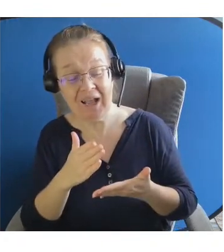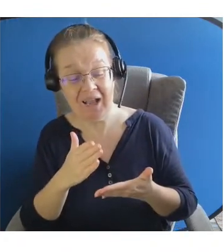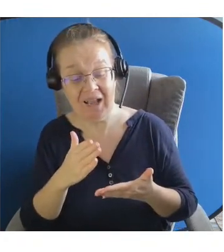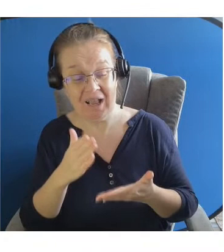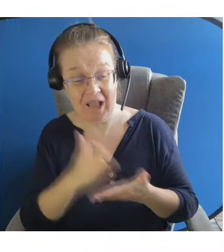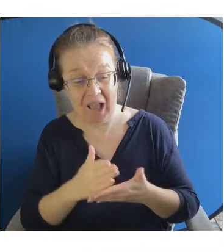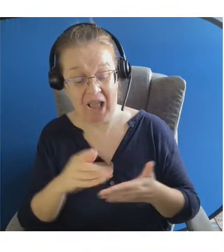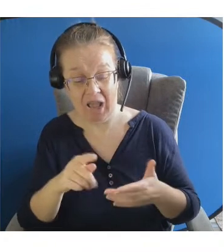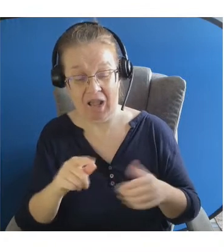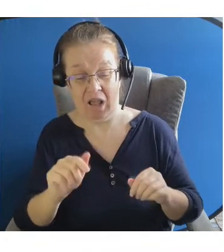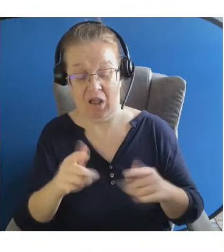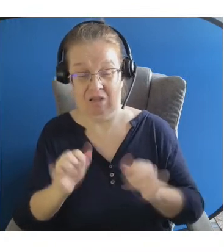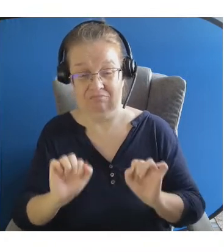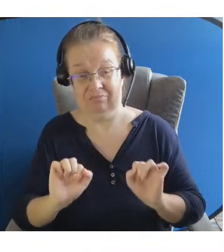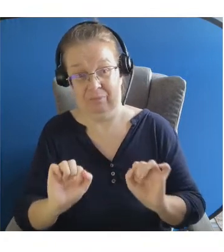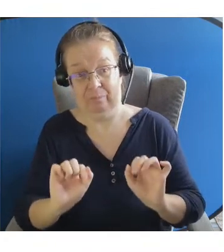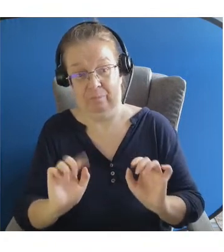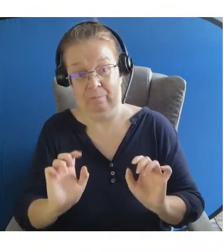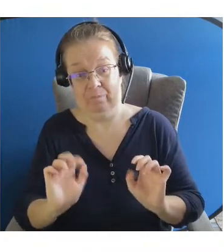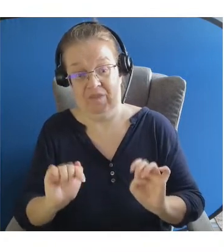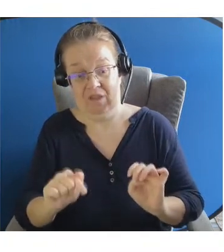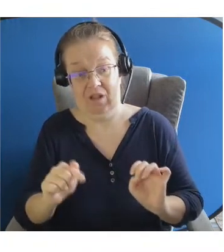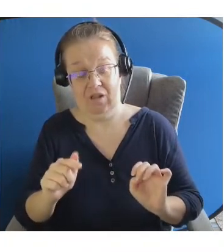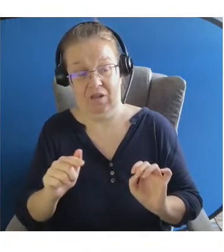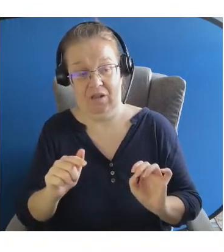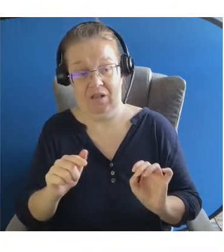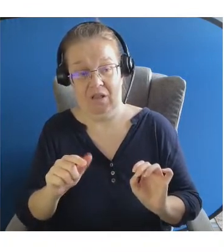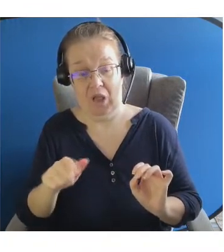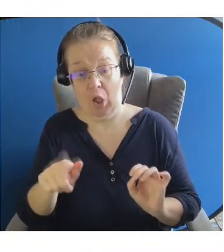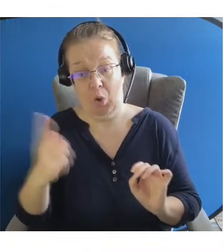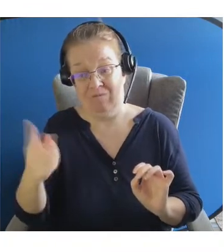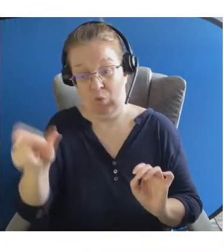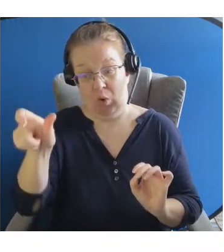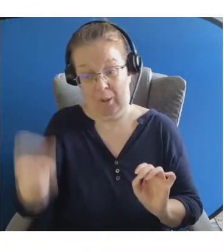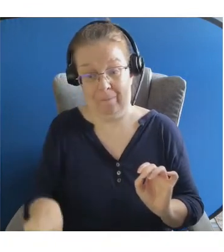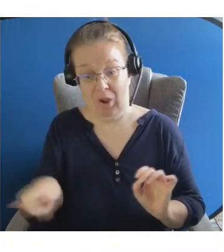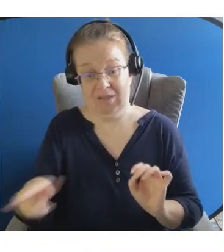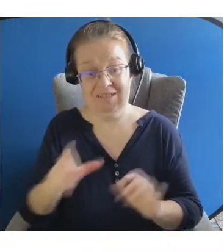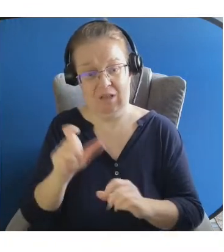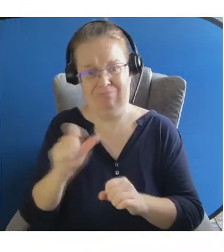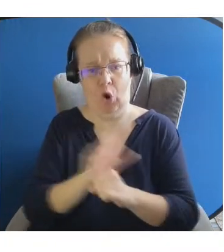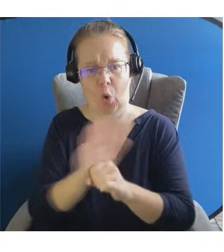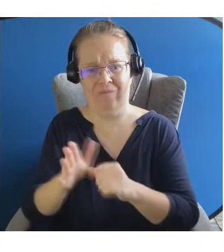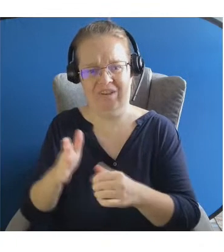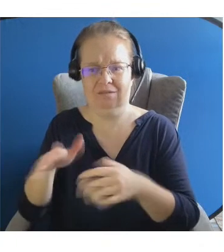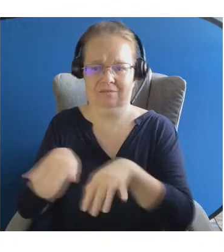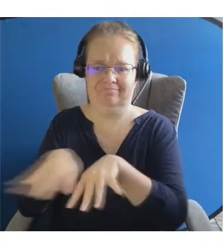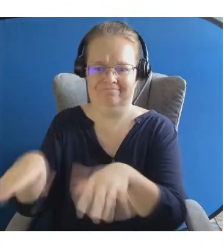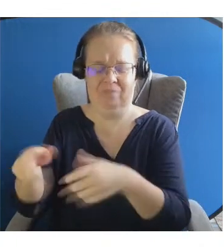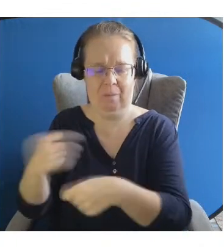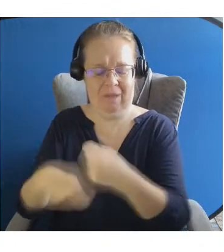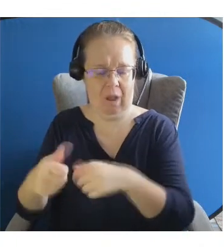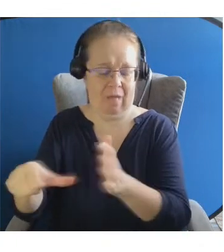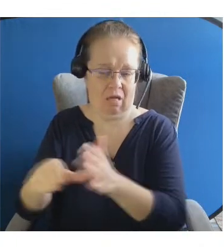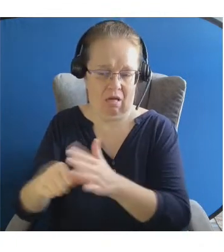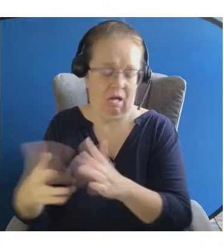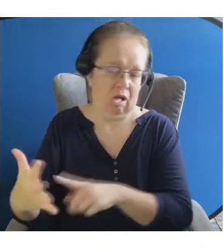pushback of on the rights of persons with disabilities due to the COVID-19 pandemic, we believe